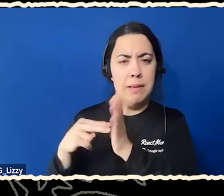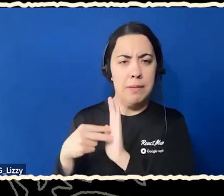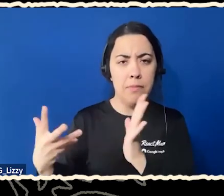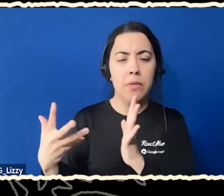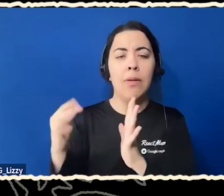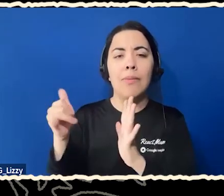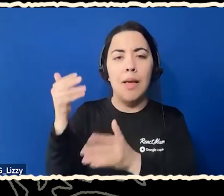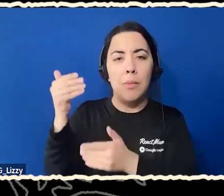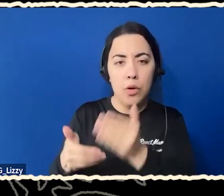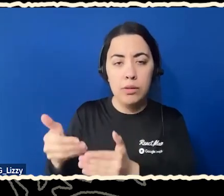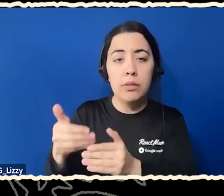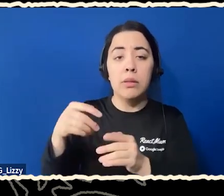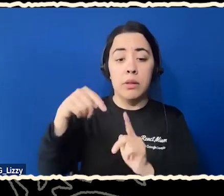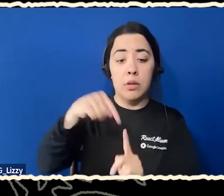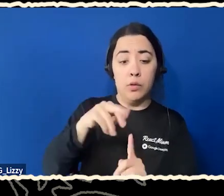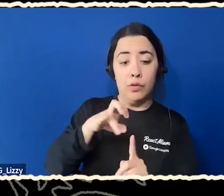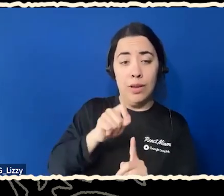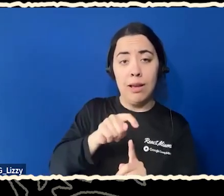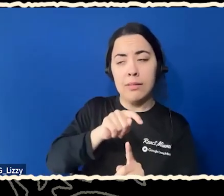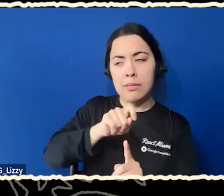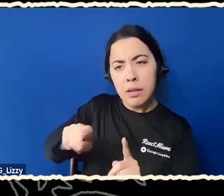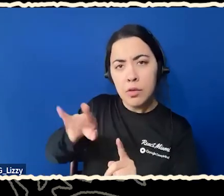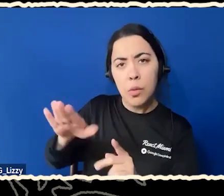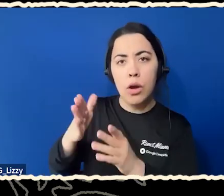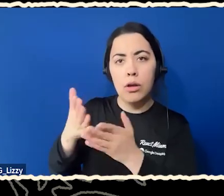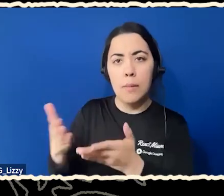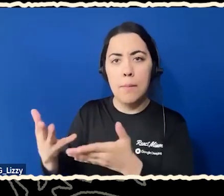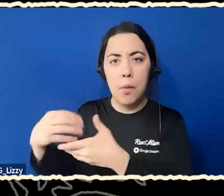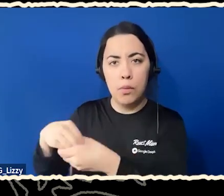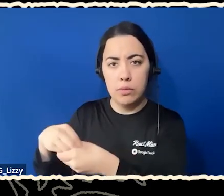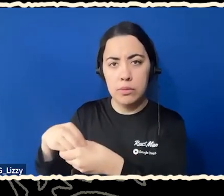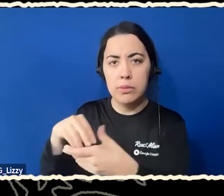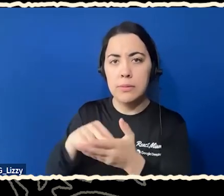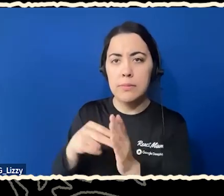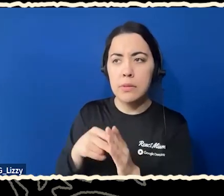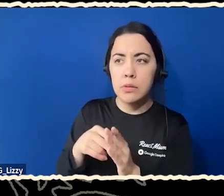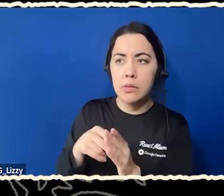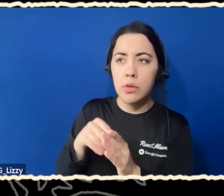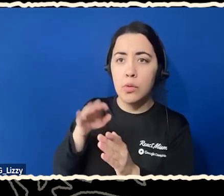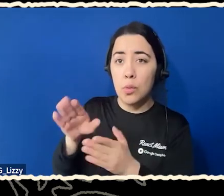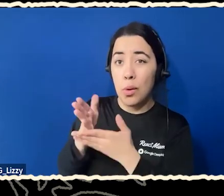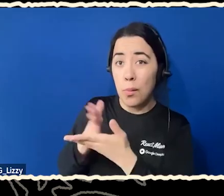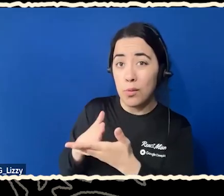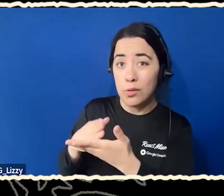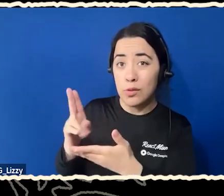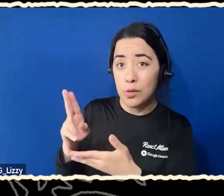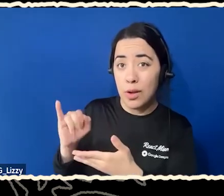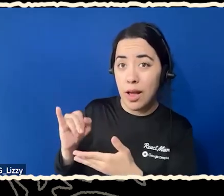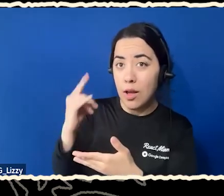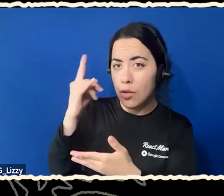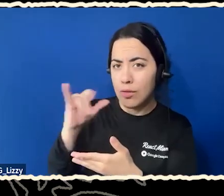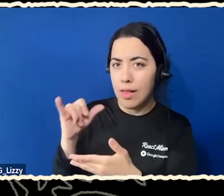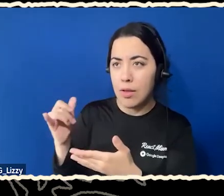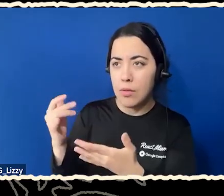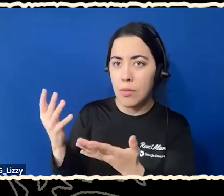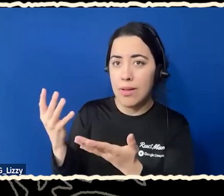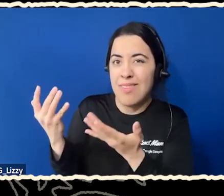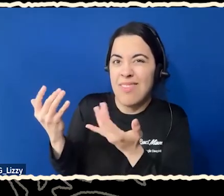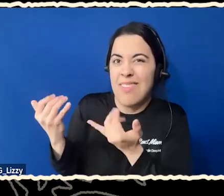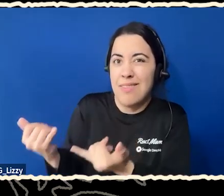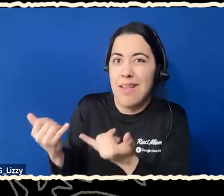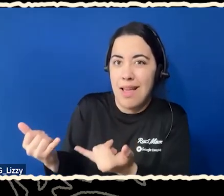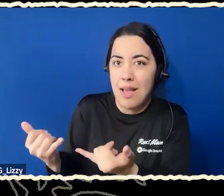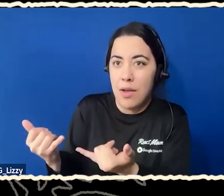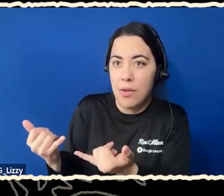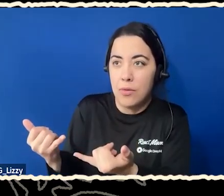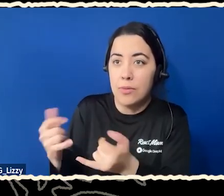React asking your components, what do you want your portion of the UI to look like now based on the